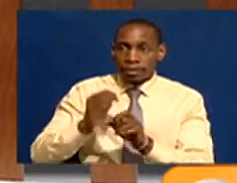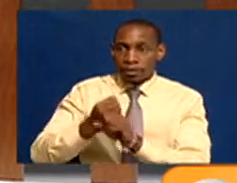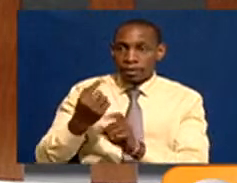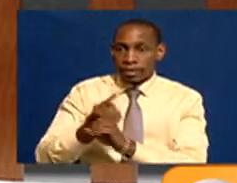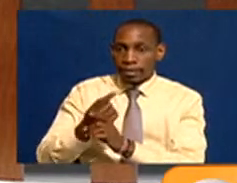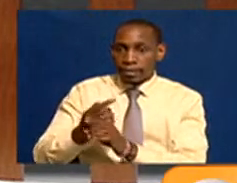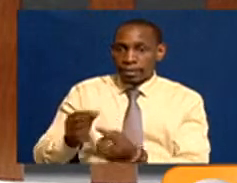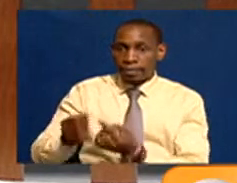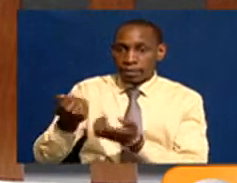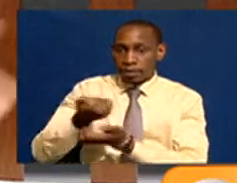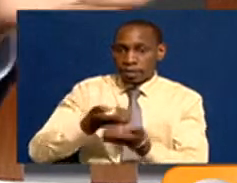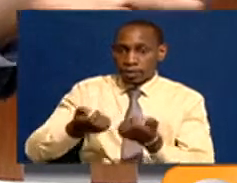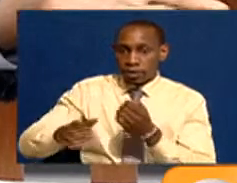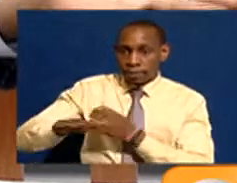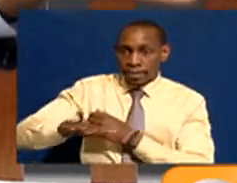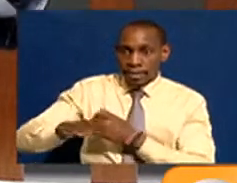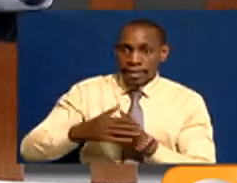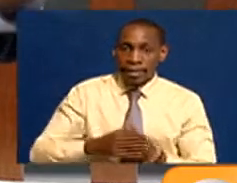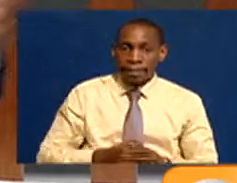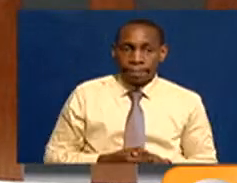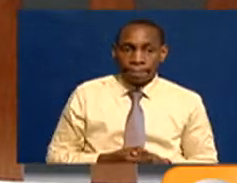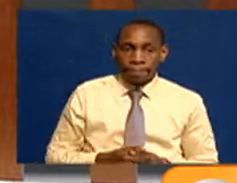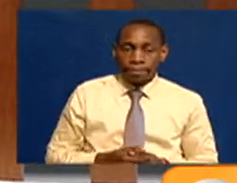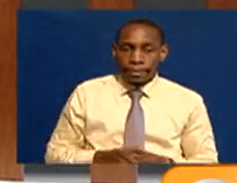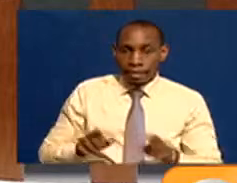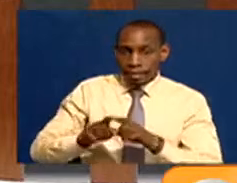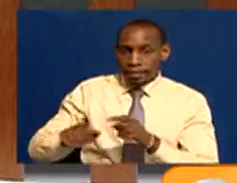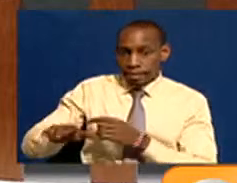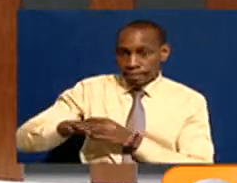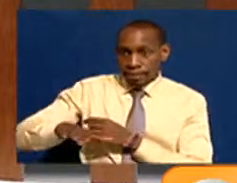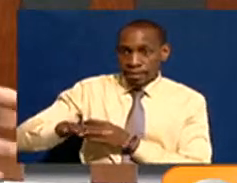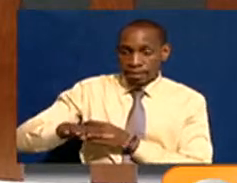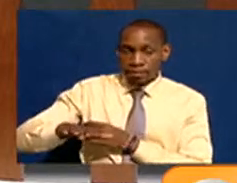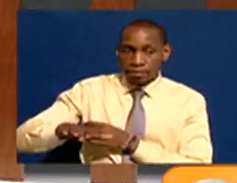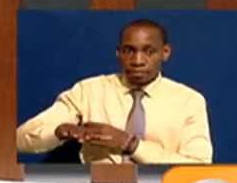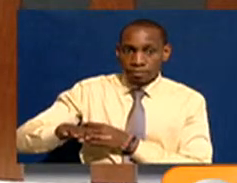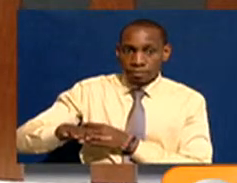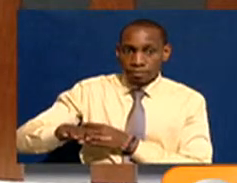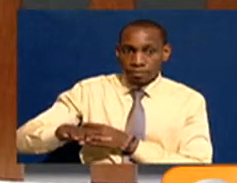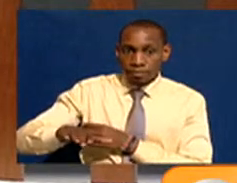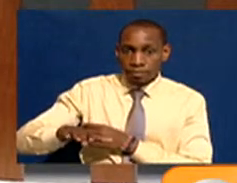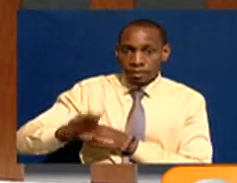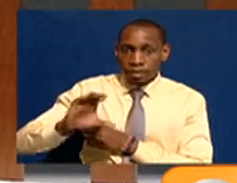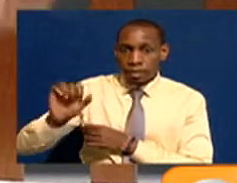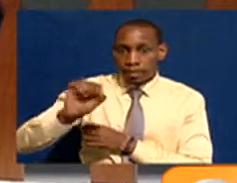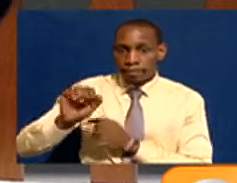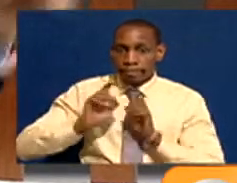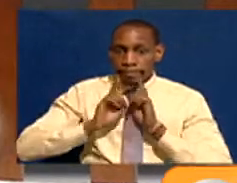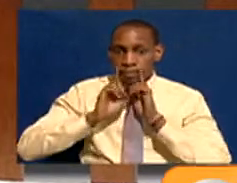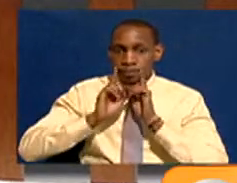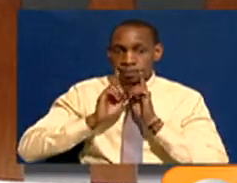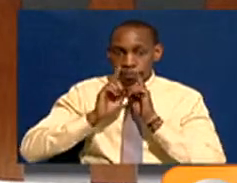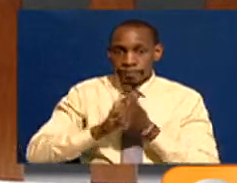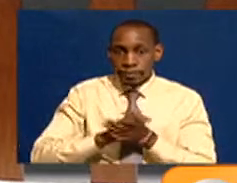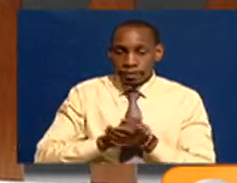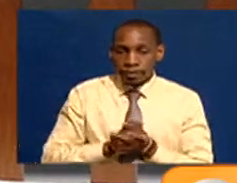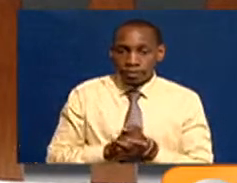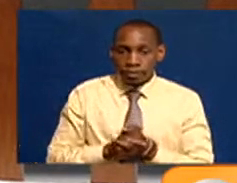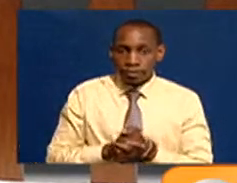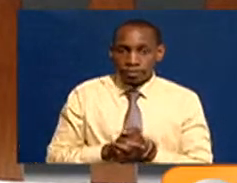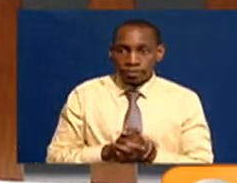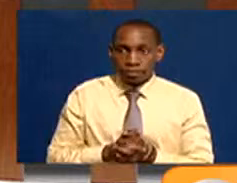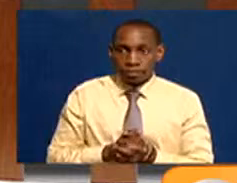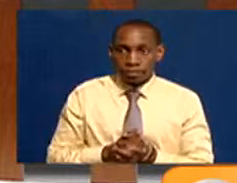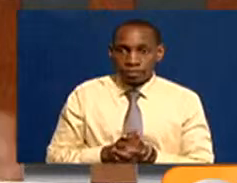special economic zones within just the areas under CS Murkomen, Dongo Kundu in Kwale